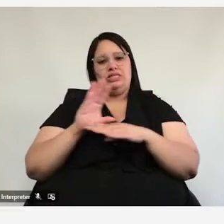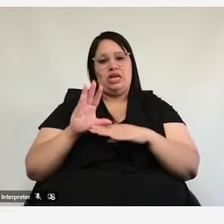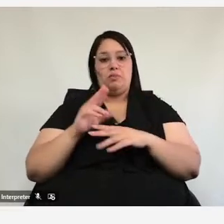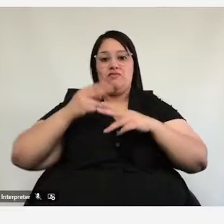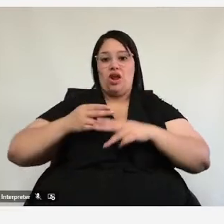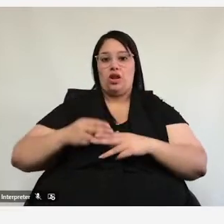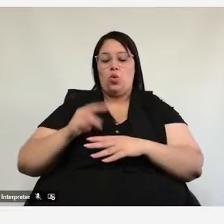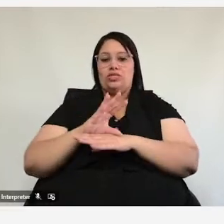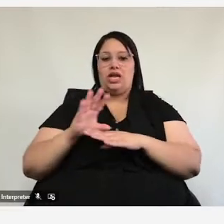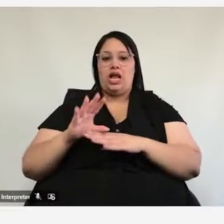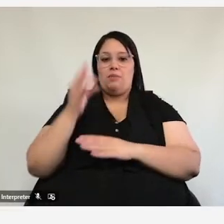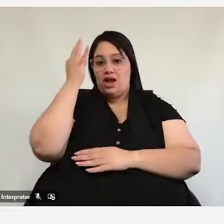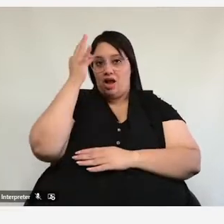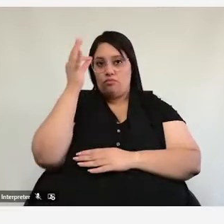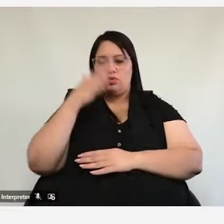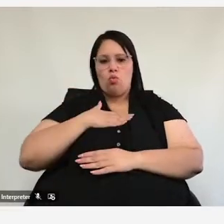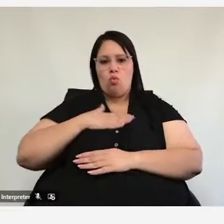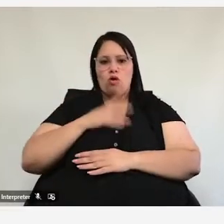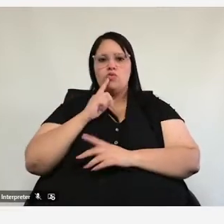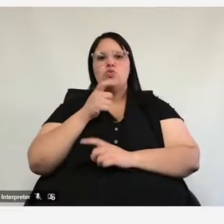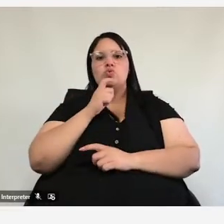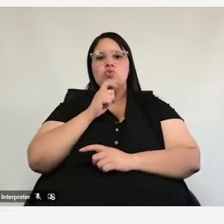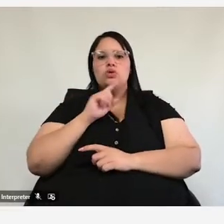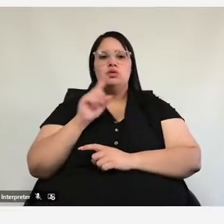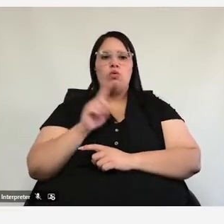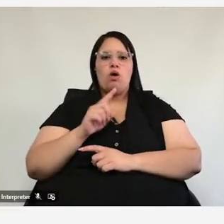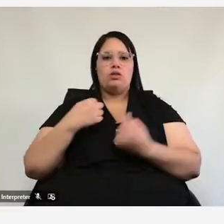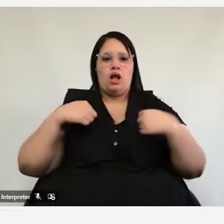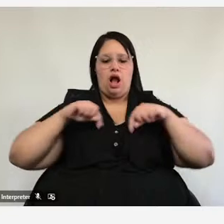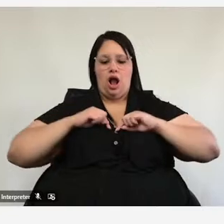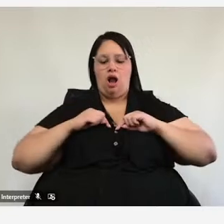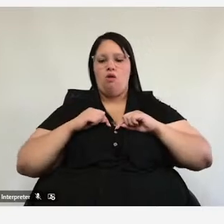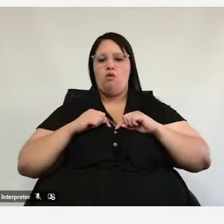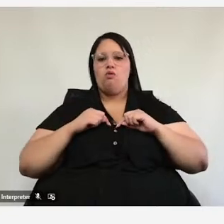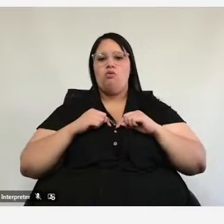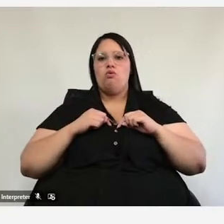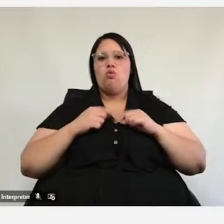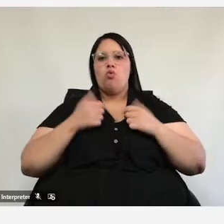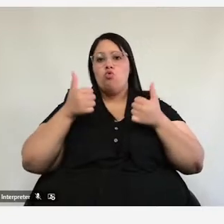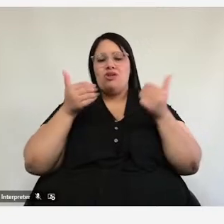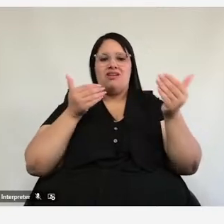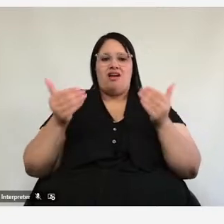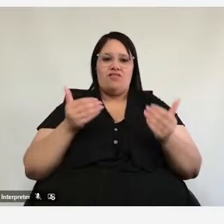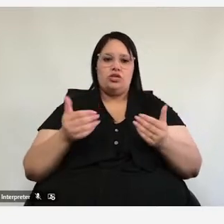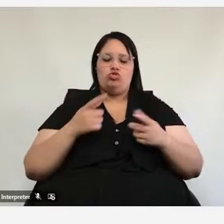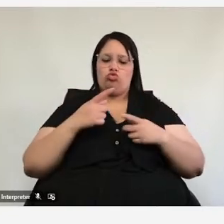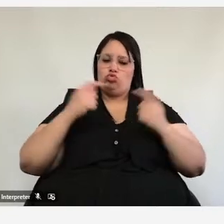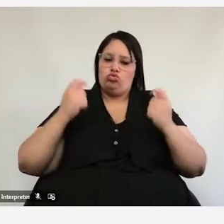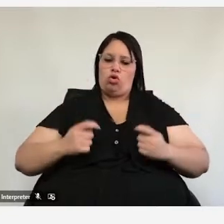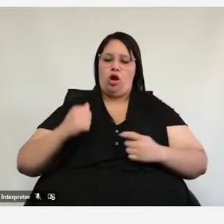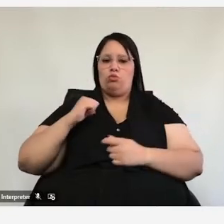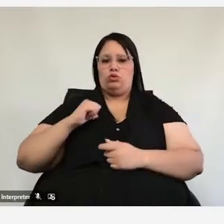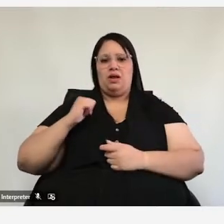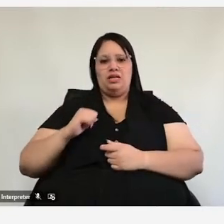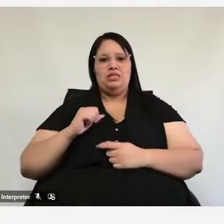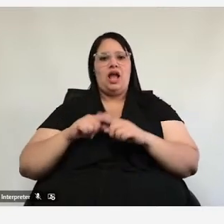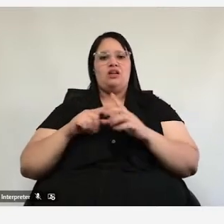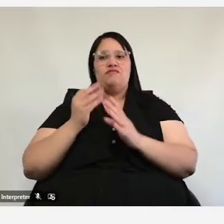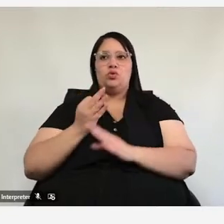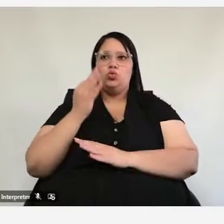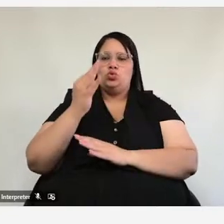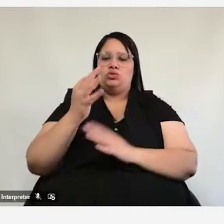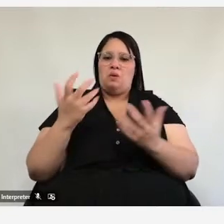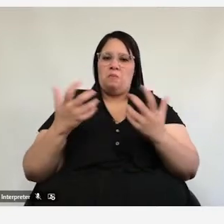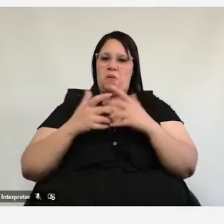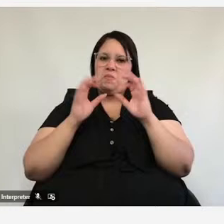the Western Cape government wants to harness our leverage, our good governance. We want strong municipalities, a future-fit